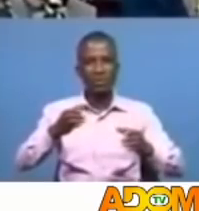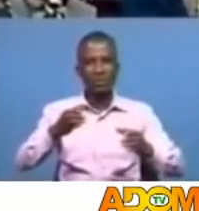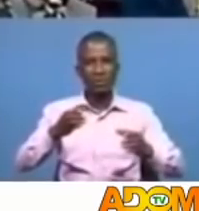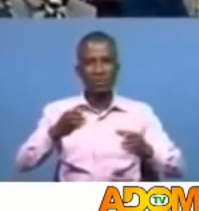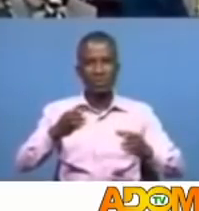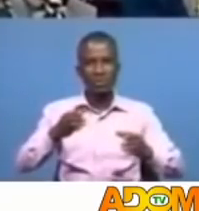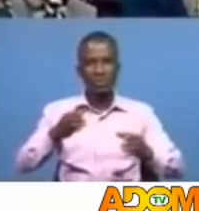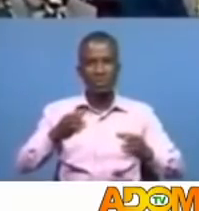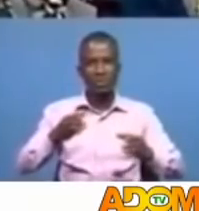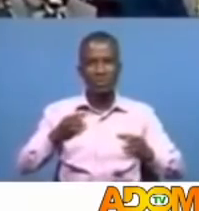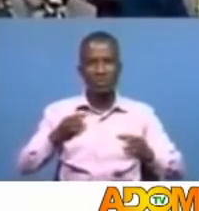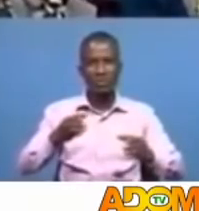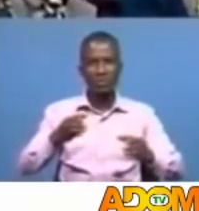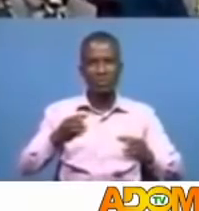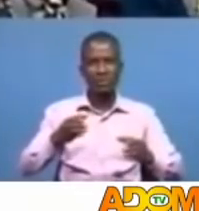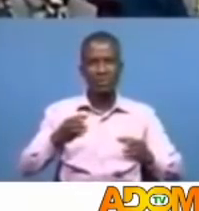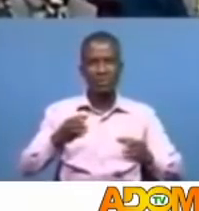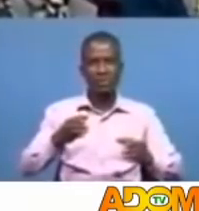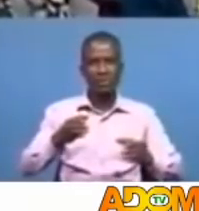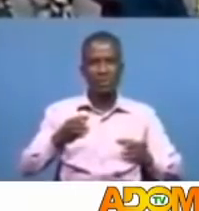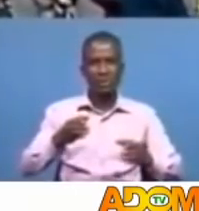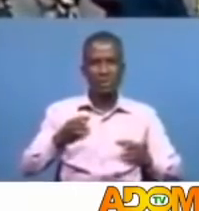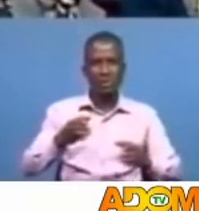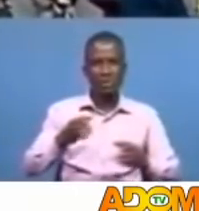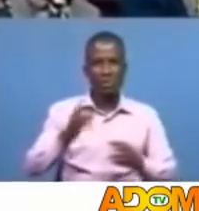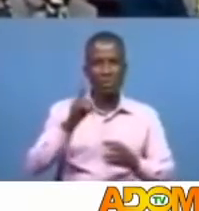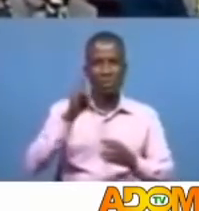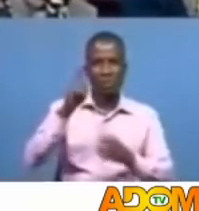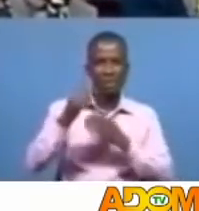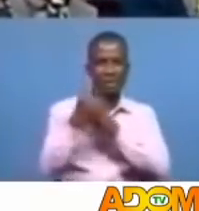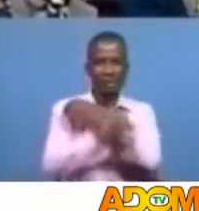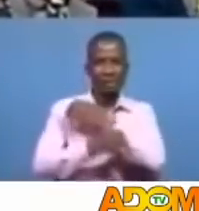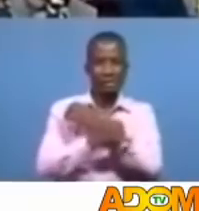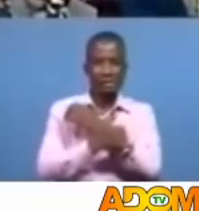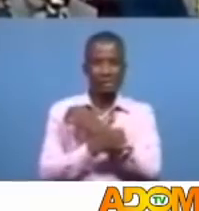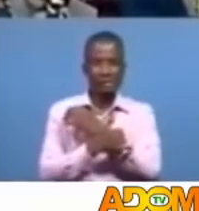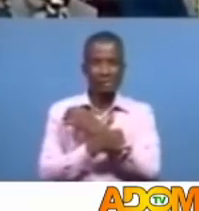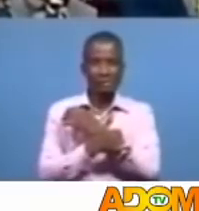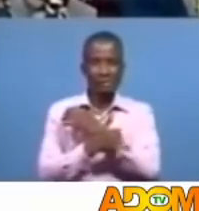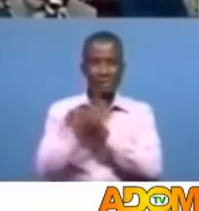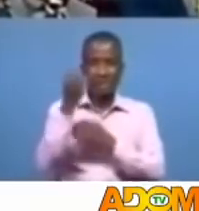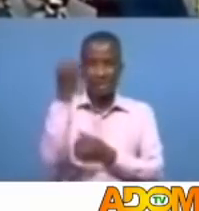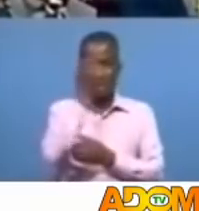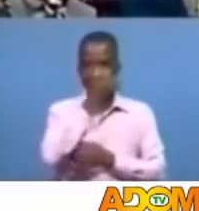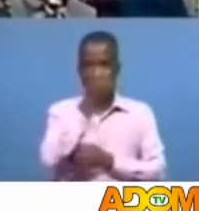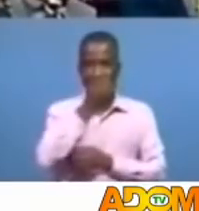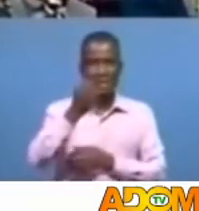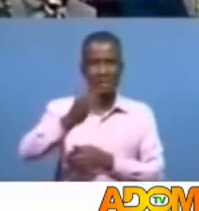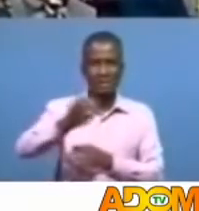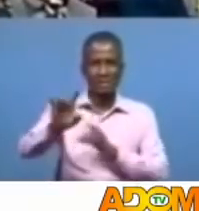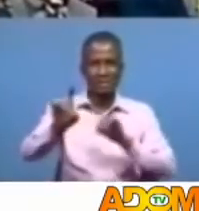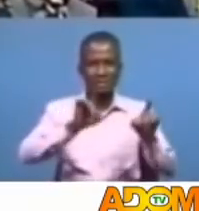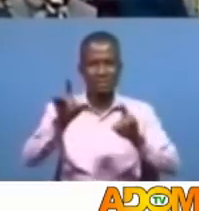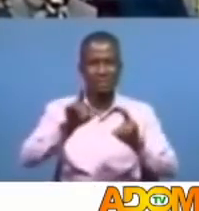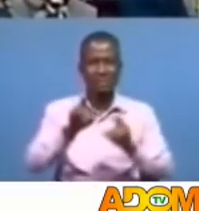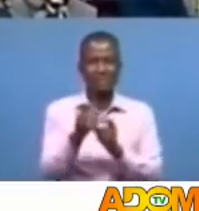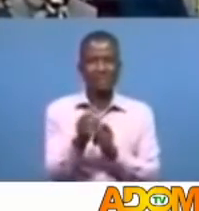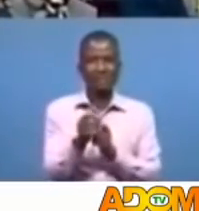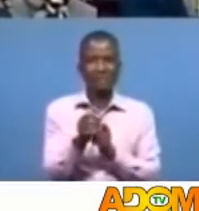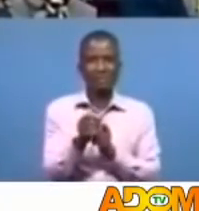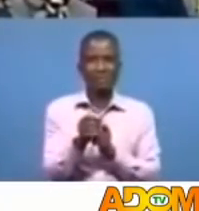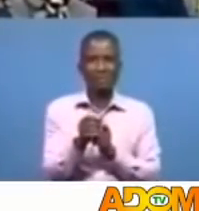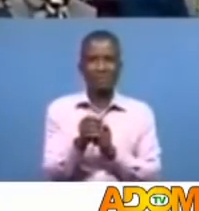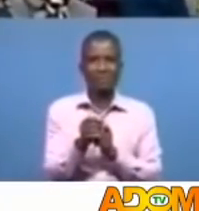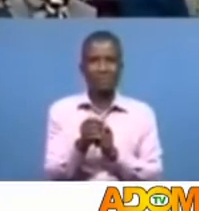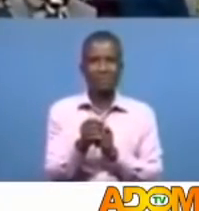in which the Supreme Court of the Netherlands was highlighting the importance of ascertaining